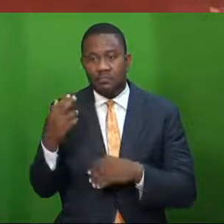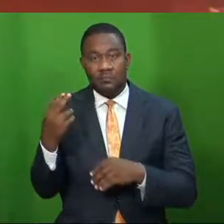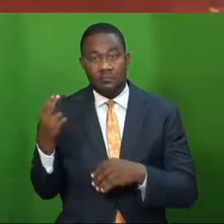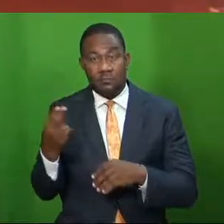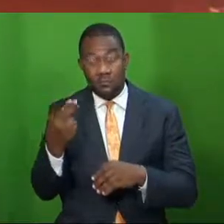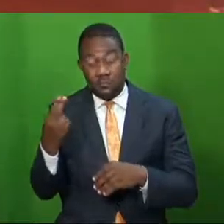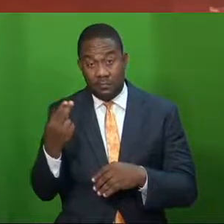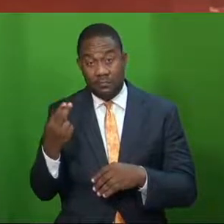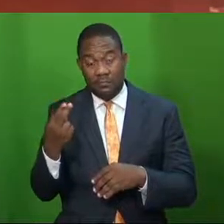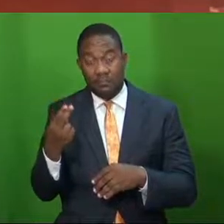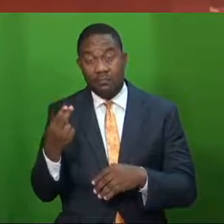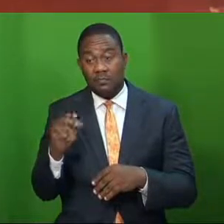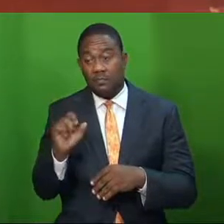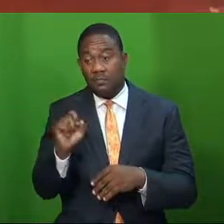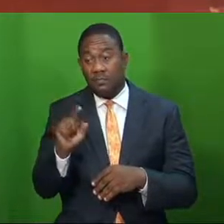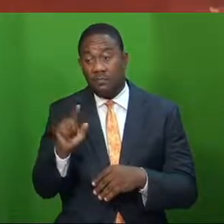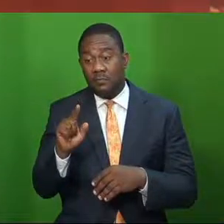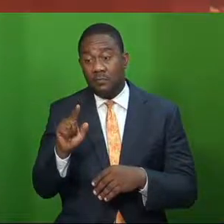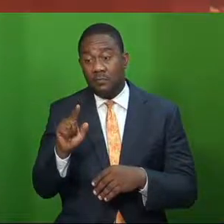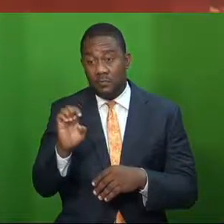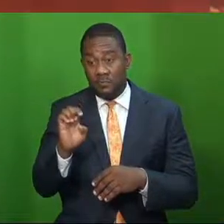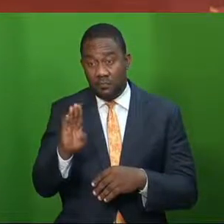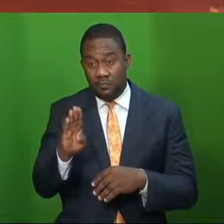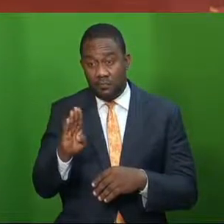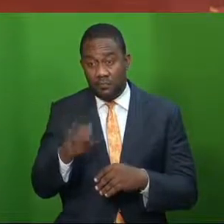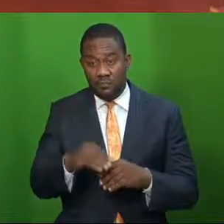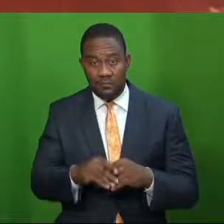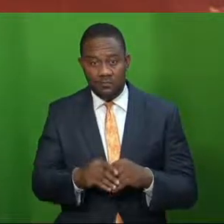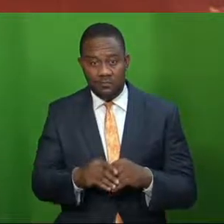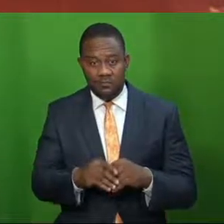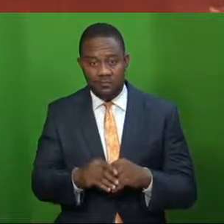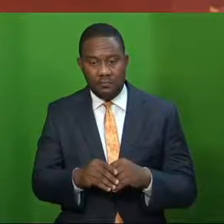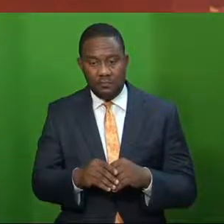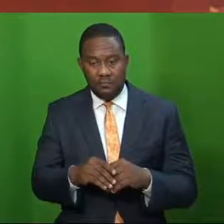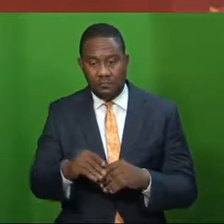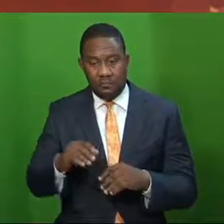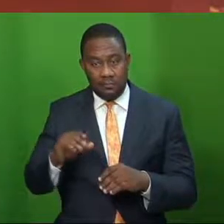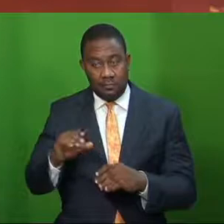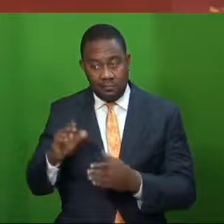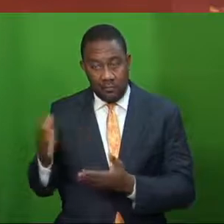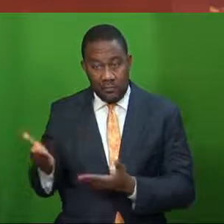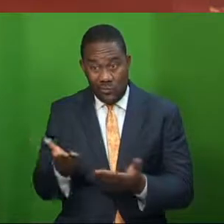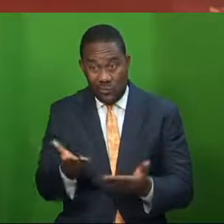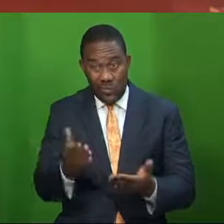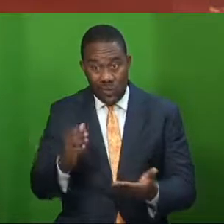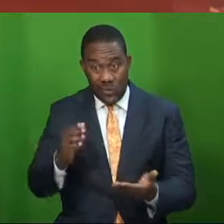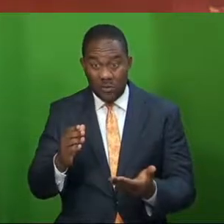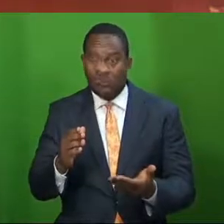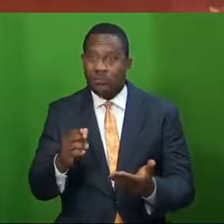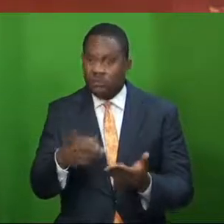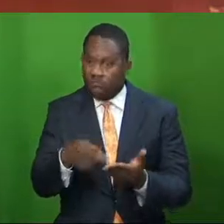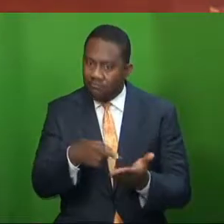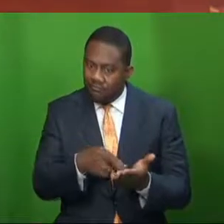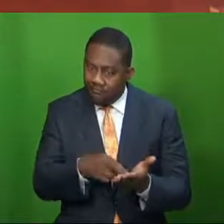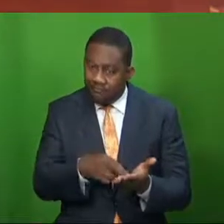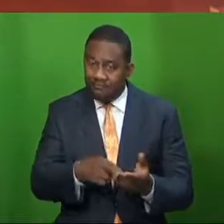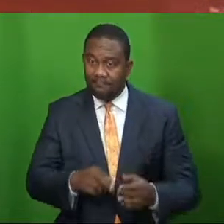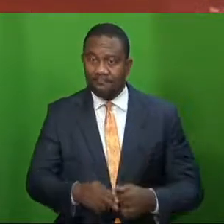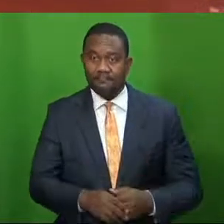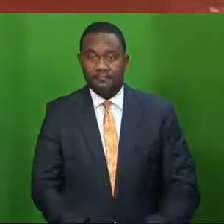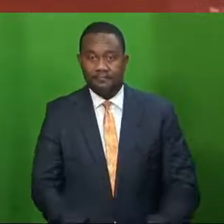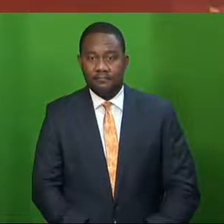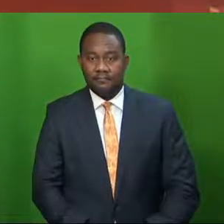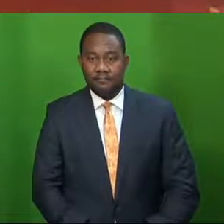February 2021. The committee accordingly submits its report as follows.